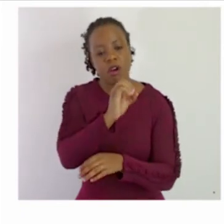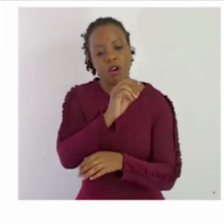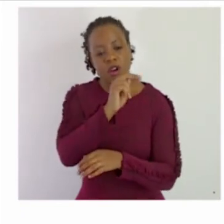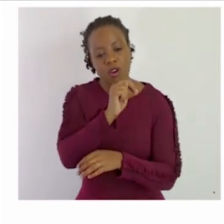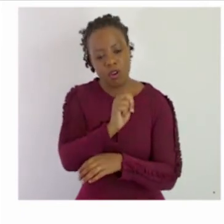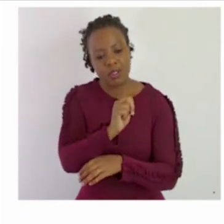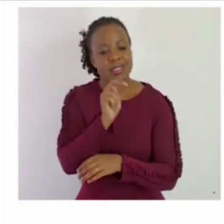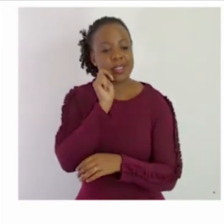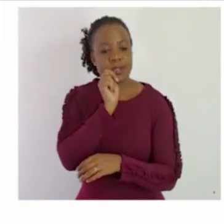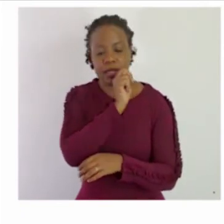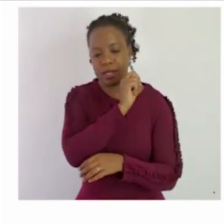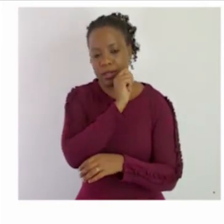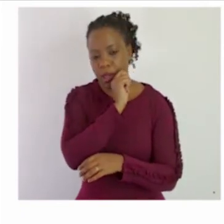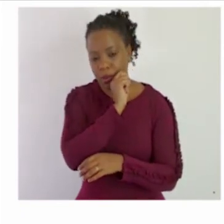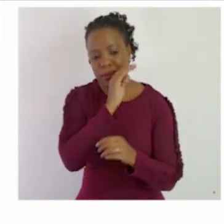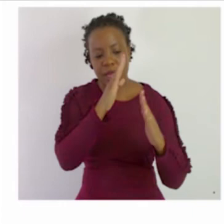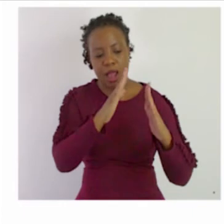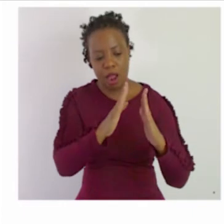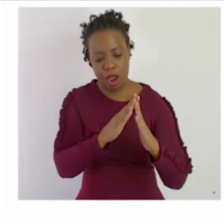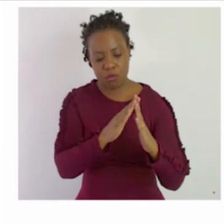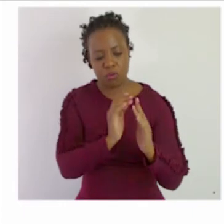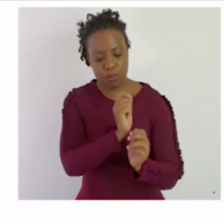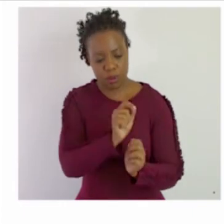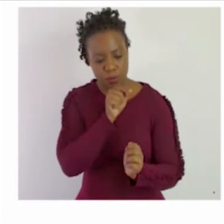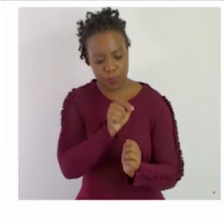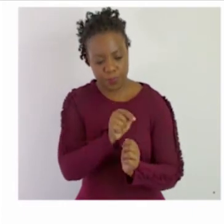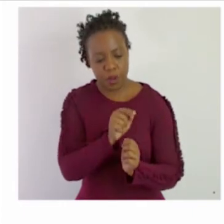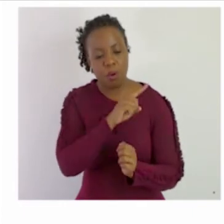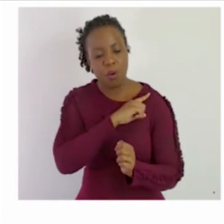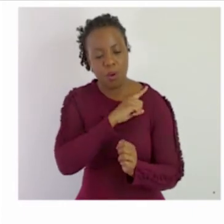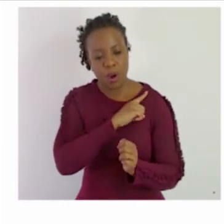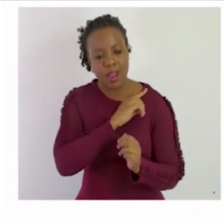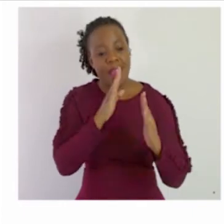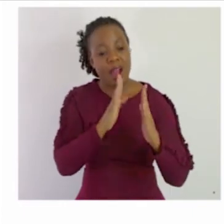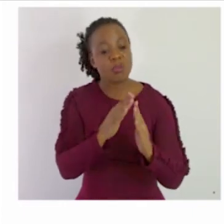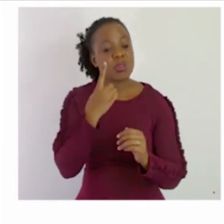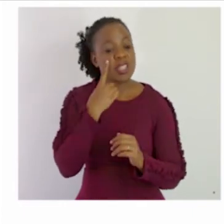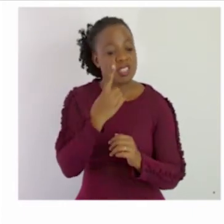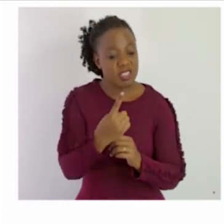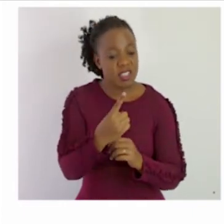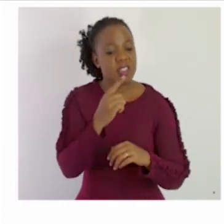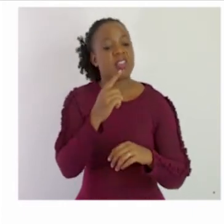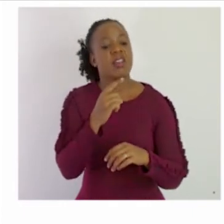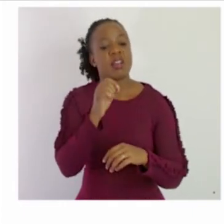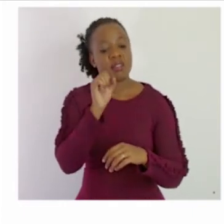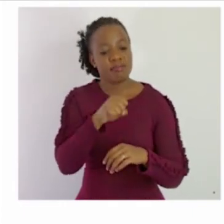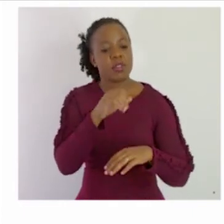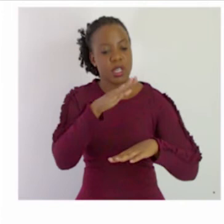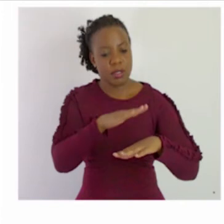tangible. You can actually touch it, you can see it. And then we have abstract noun, which